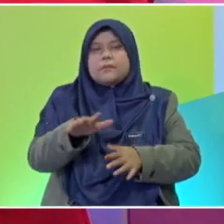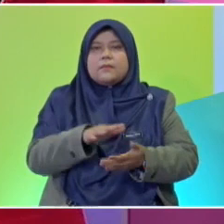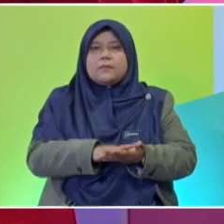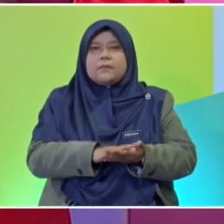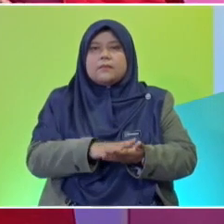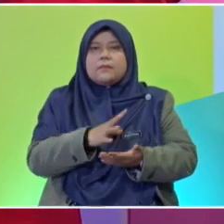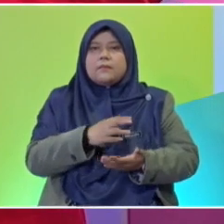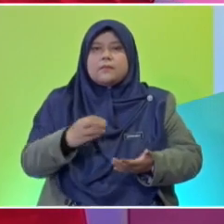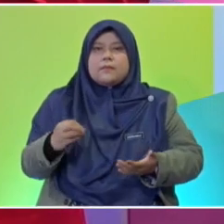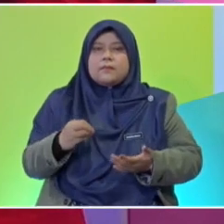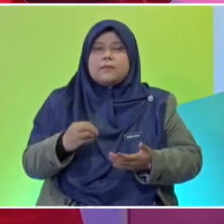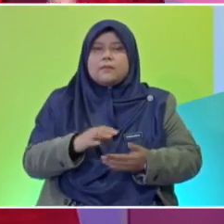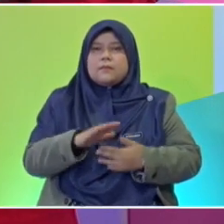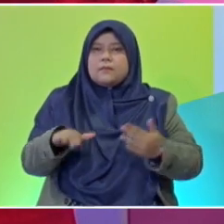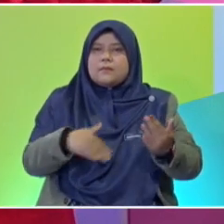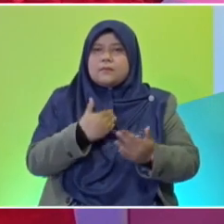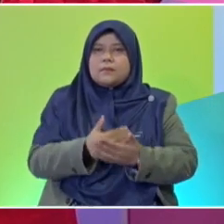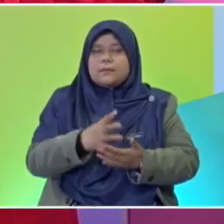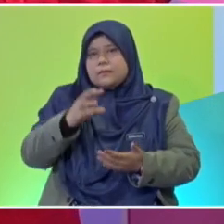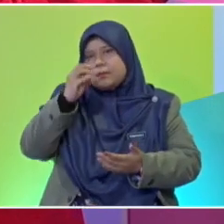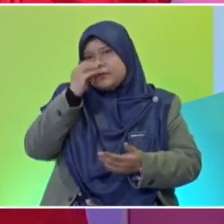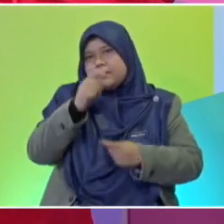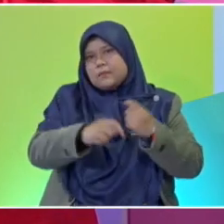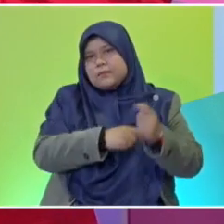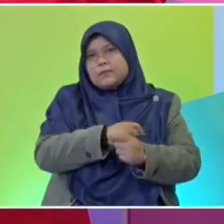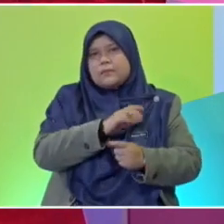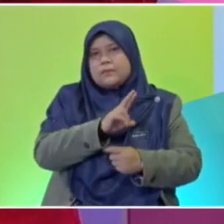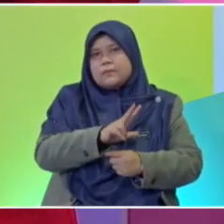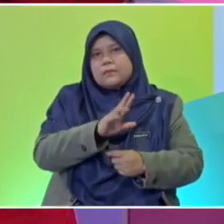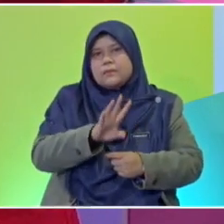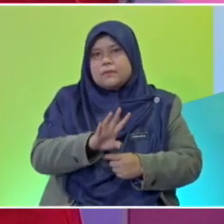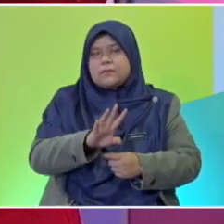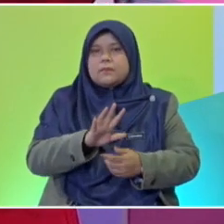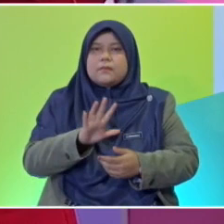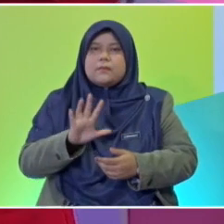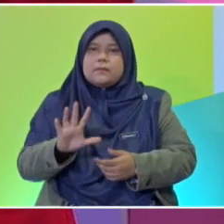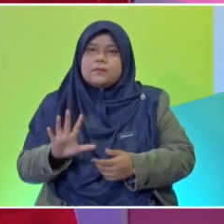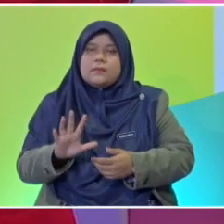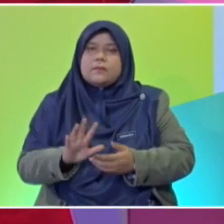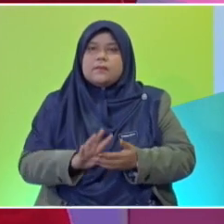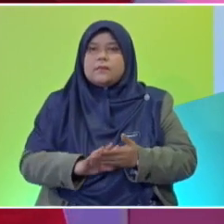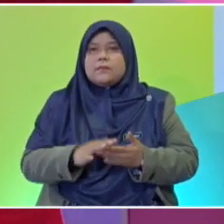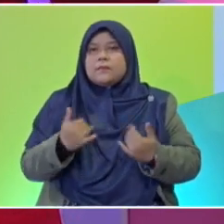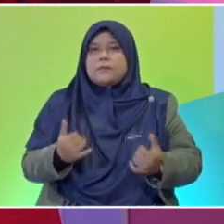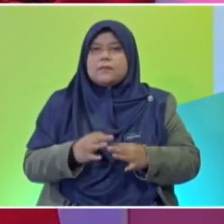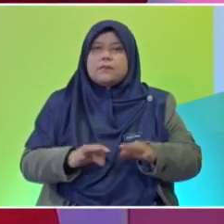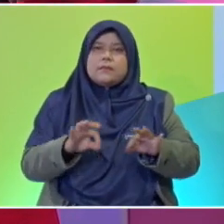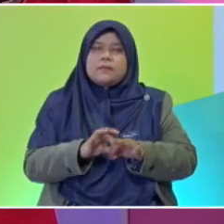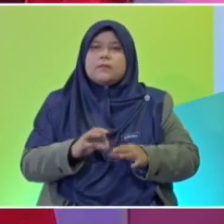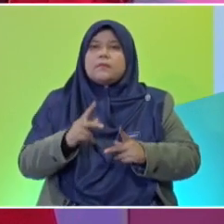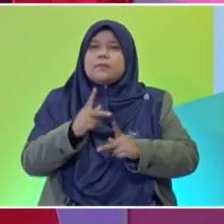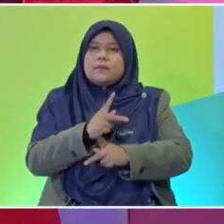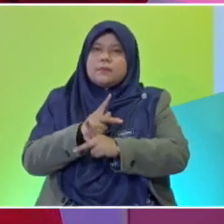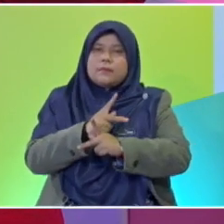smoothly, excrete, defecate, all that you have learned in year 3, year 4 and year 5. Okay. So that is why it is really important for us to take good care of our